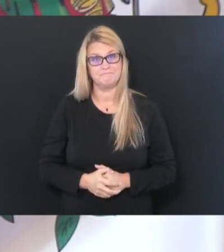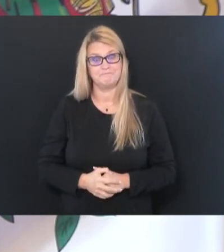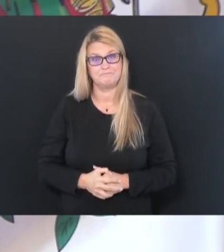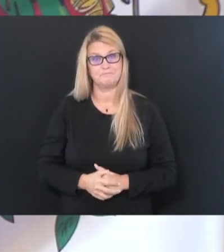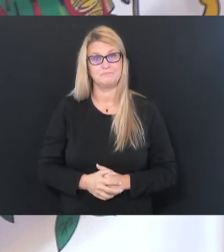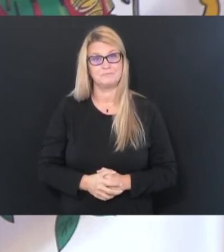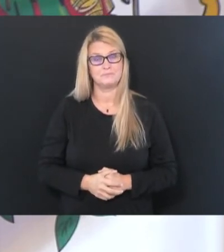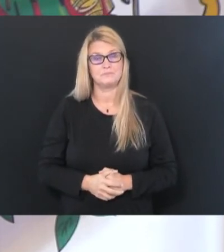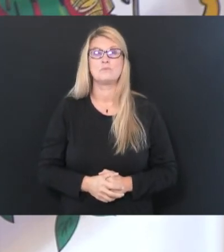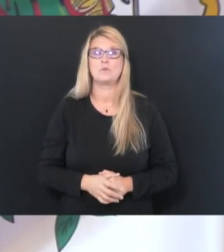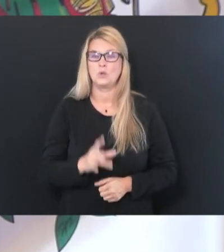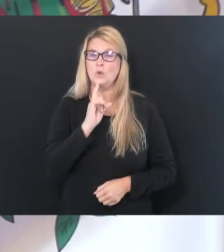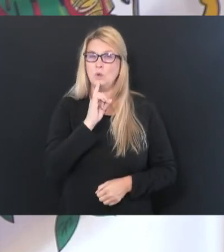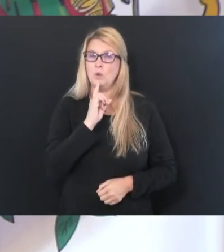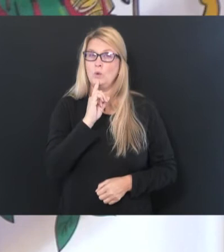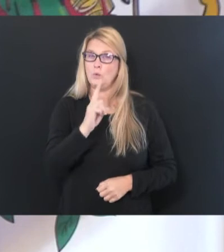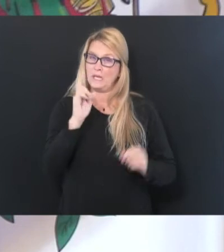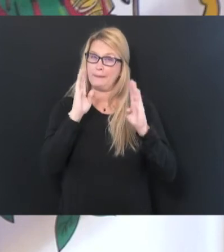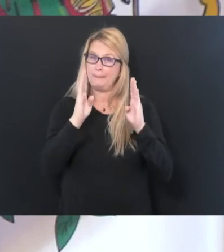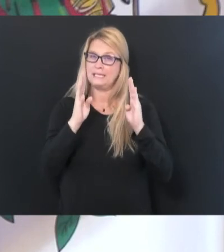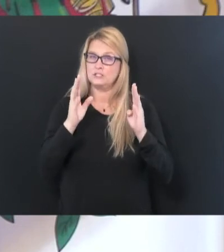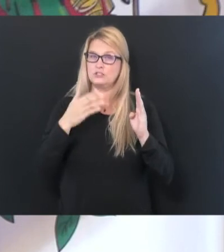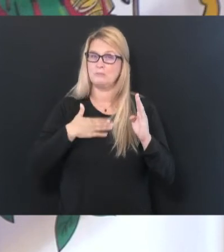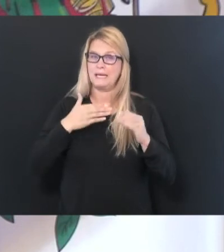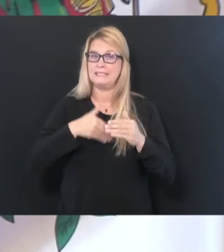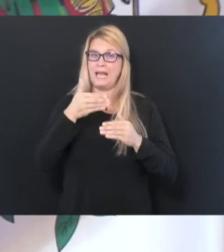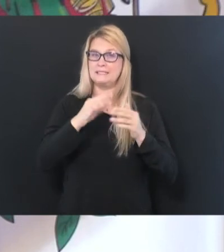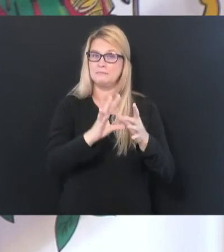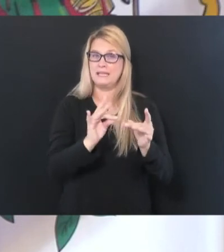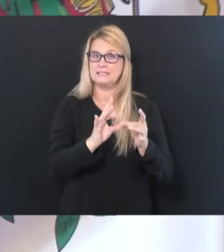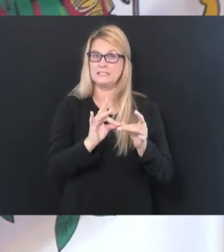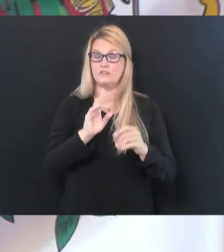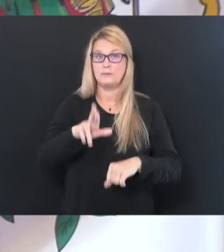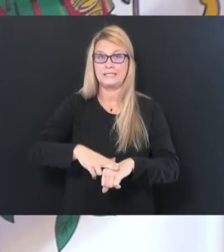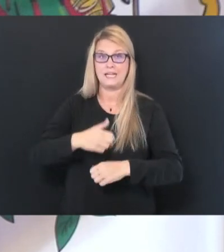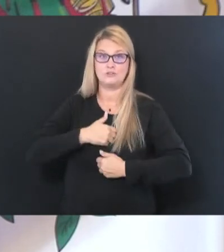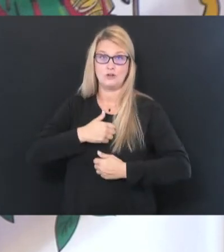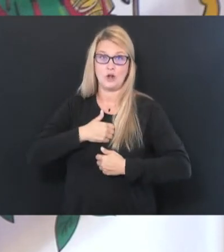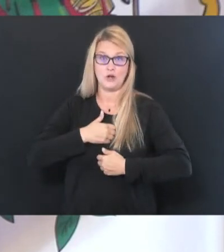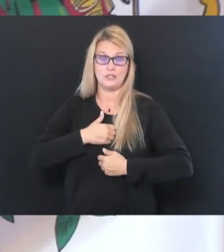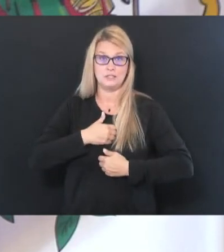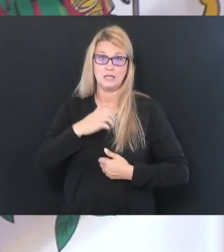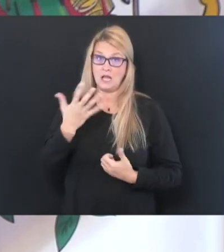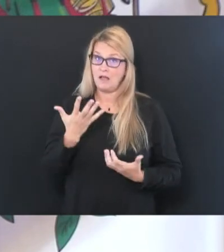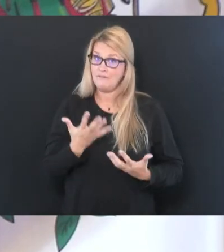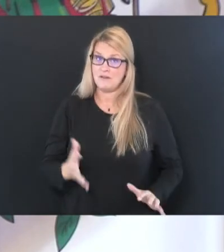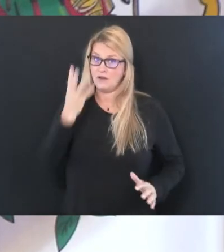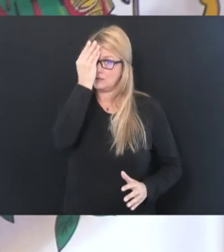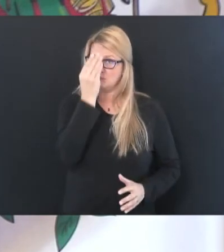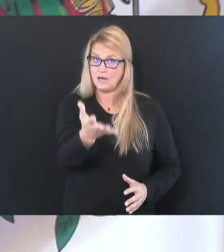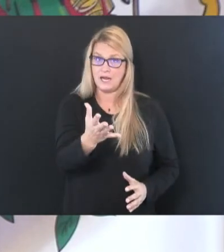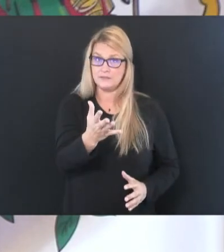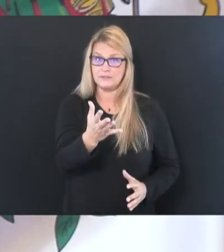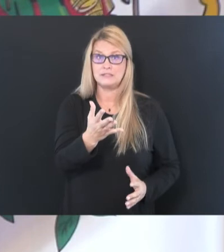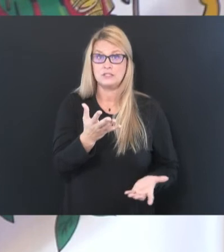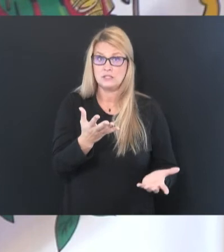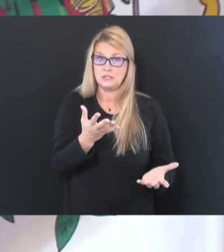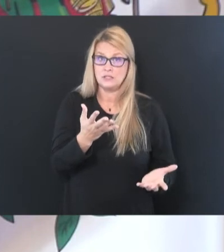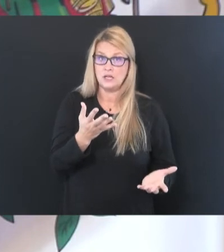I want you to pay real close attention to this. This was assembled by the National Guard. And if what I've told you so far doesn't really get your attention,